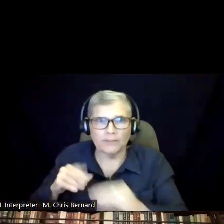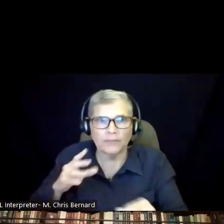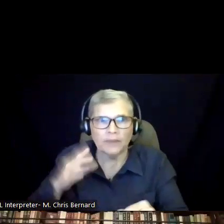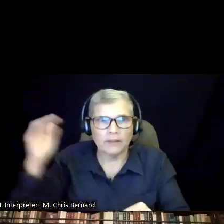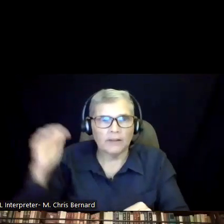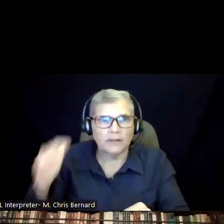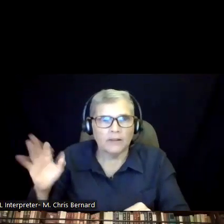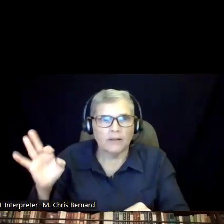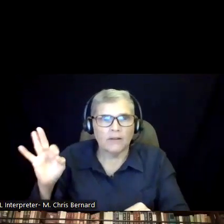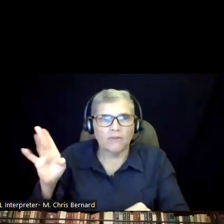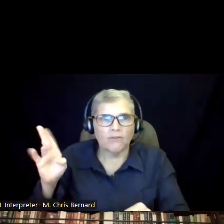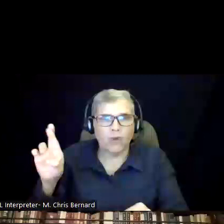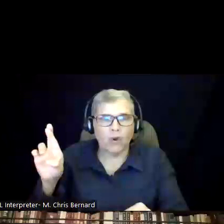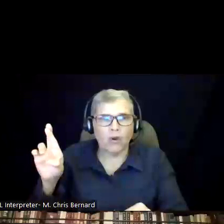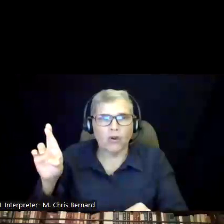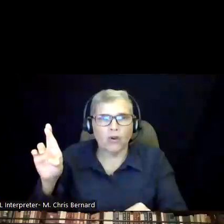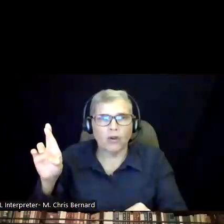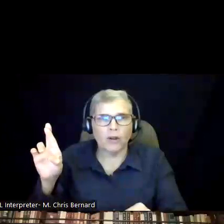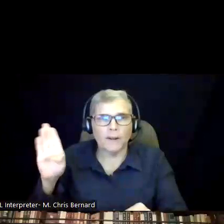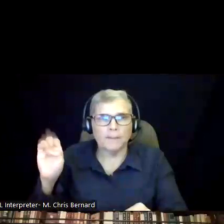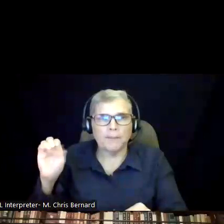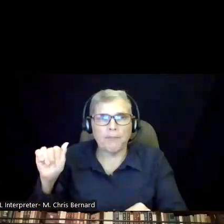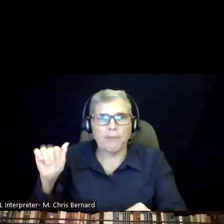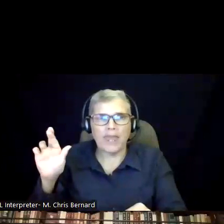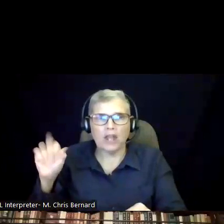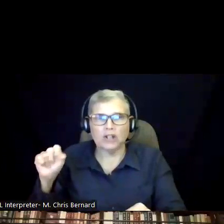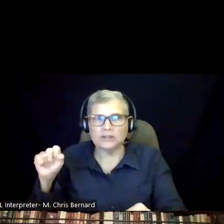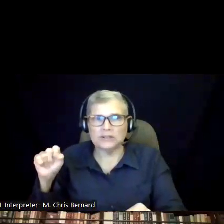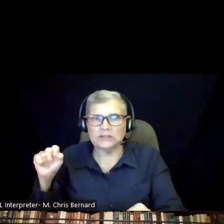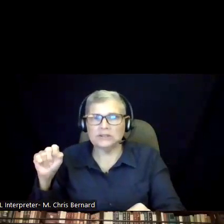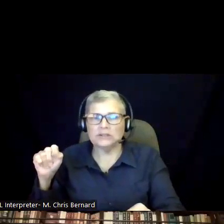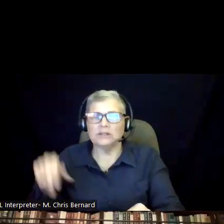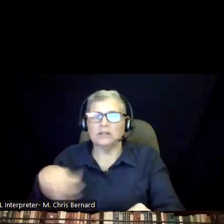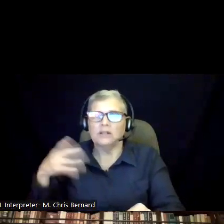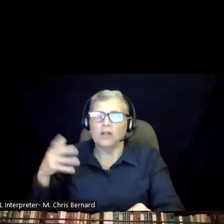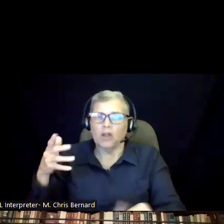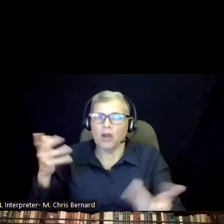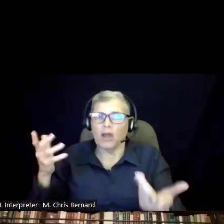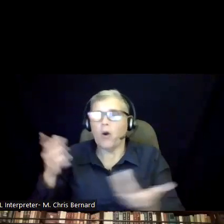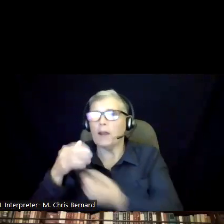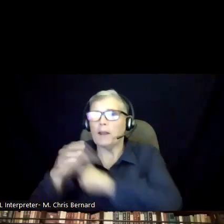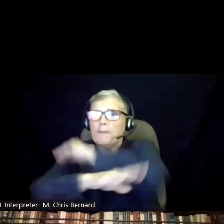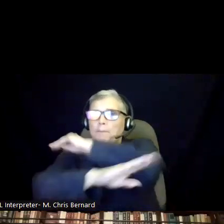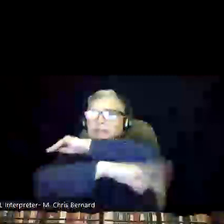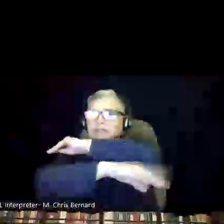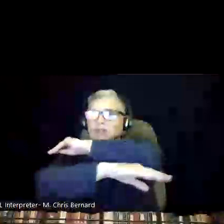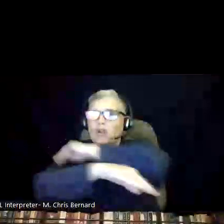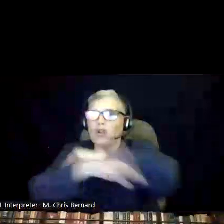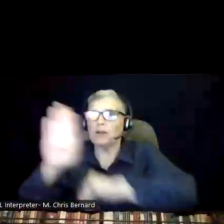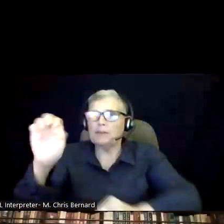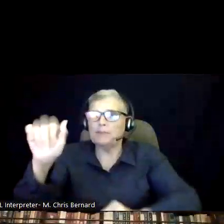a marketplace system, and recovery of species like beaver and muskrat have